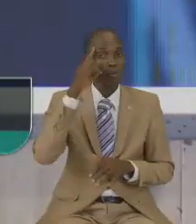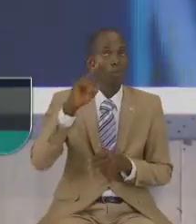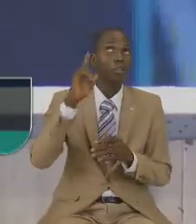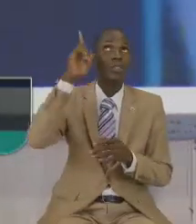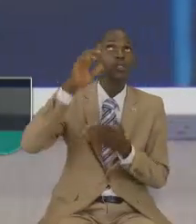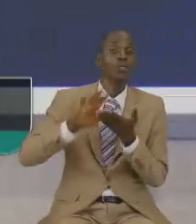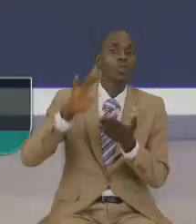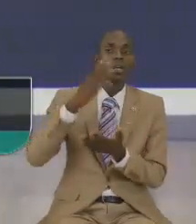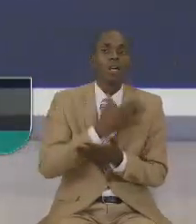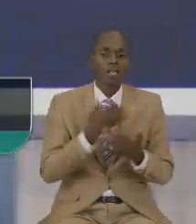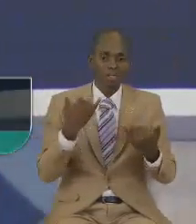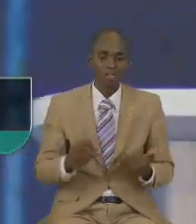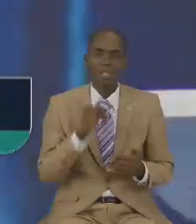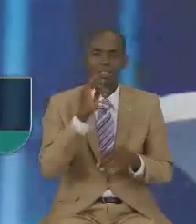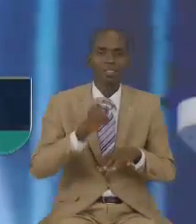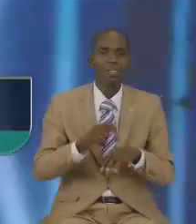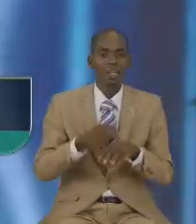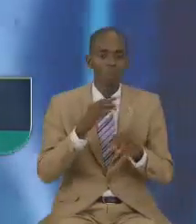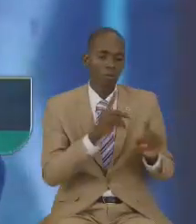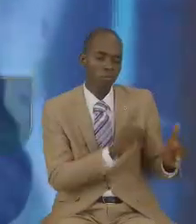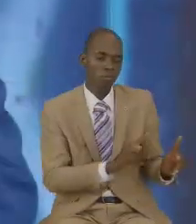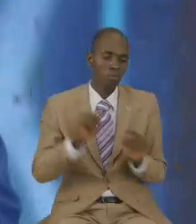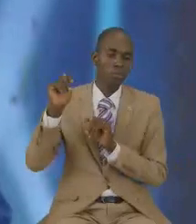is the moment of translation,